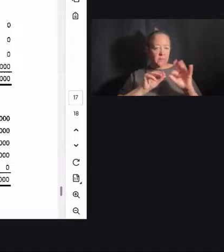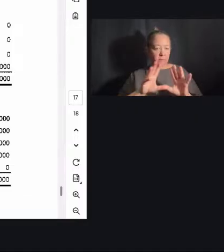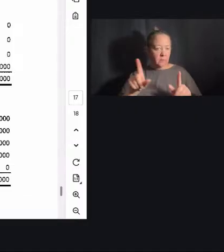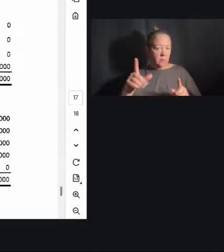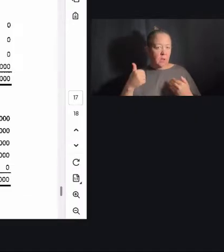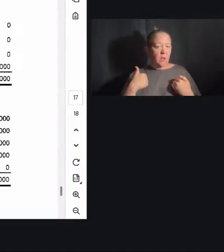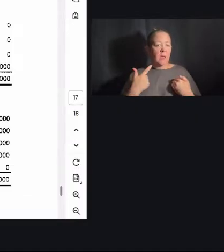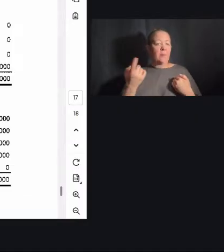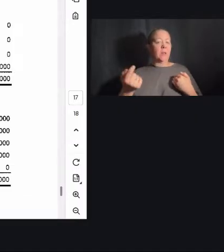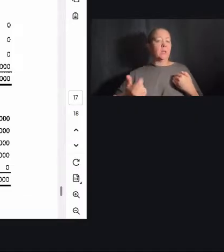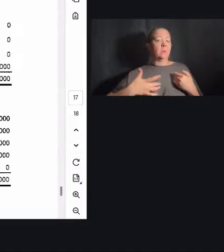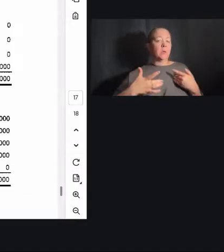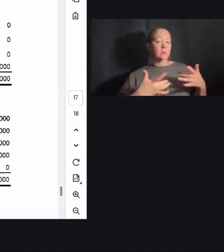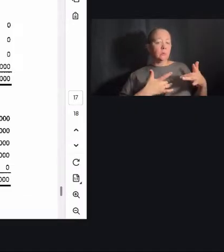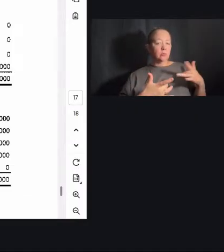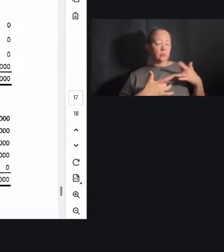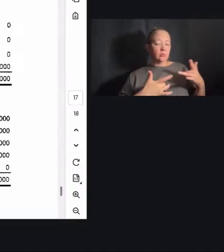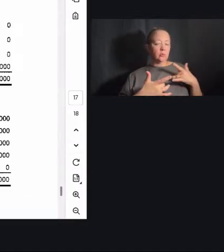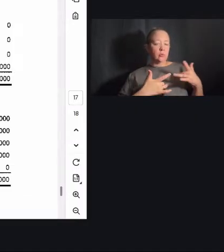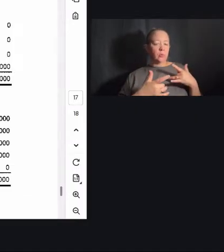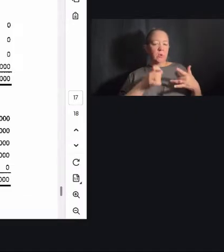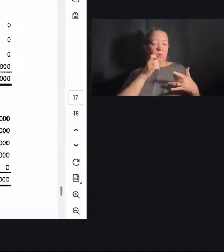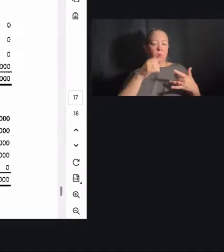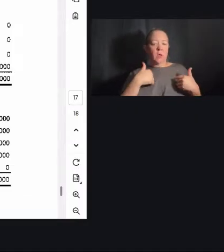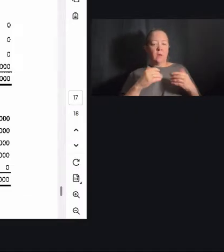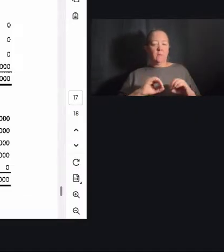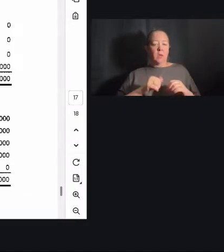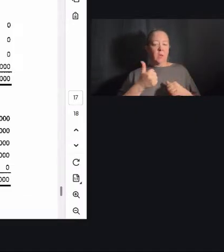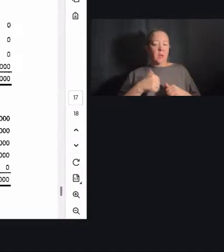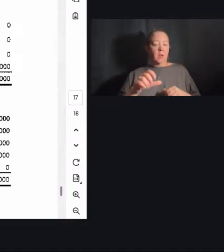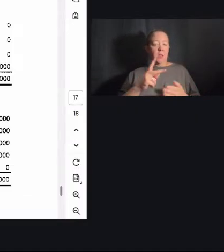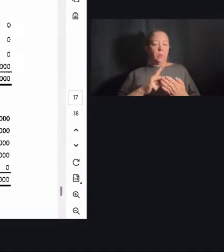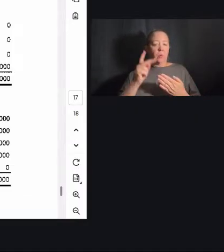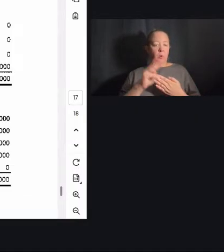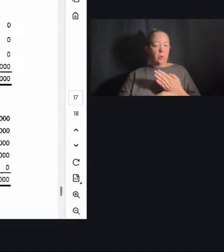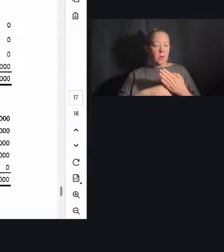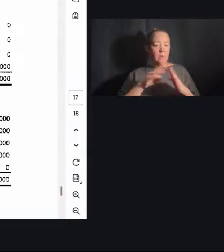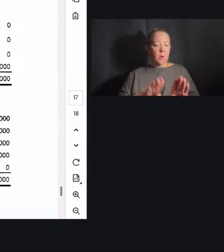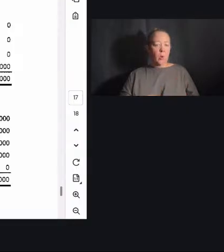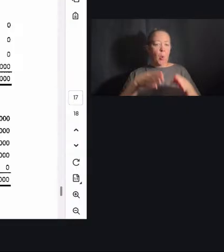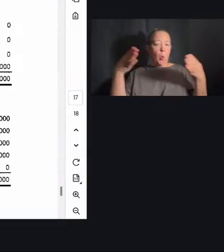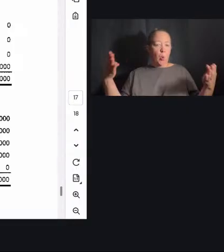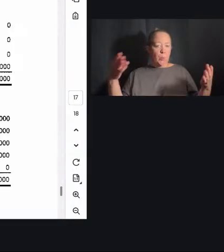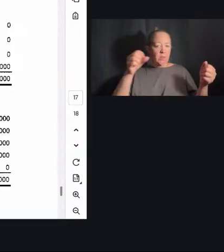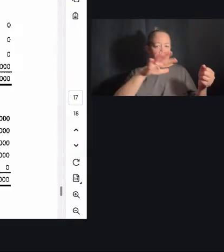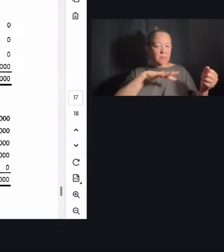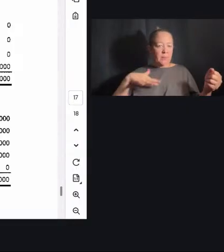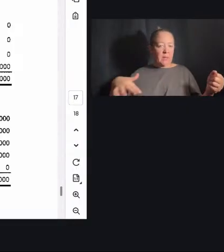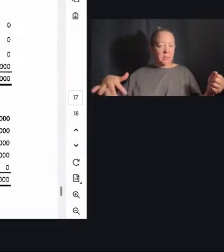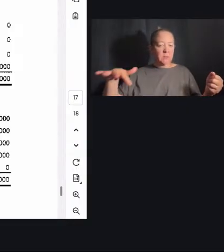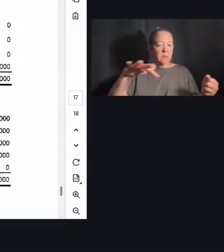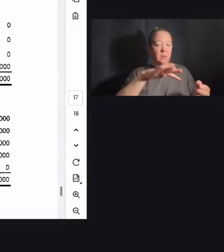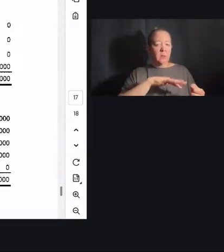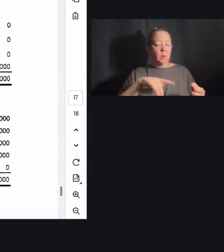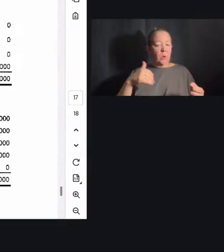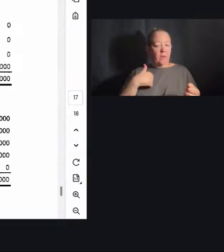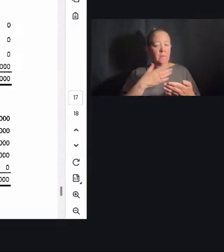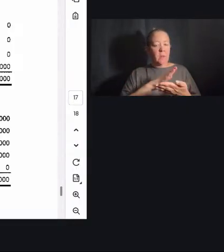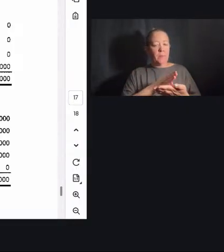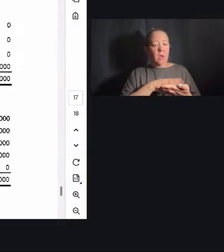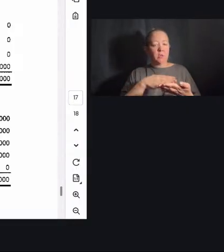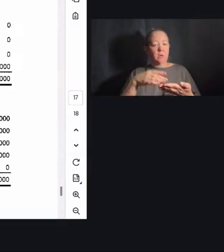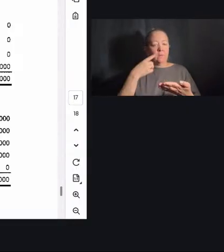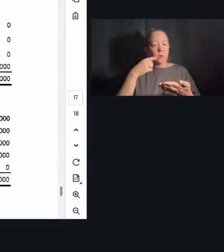haven't done any program open space money, at least that's reflected in here, and we have the budget for the 165, just